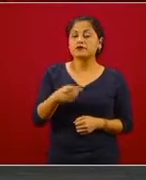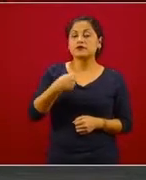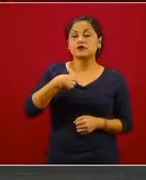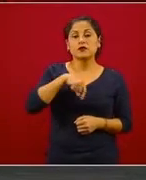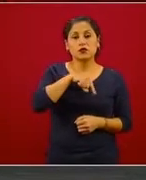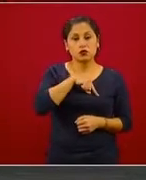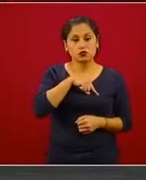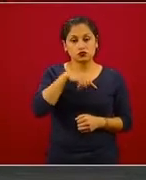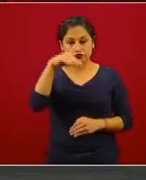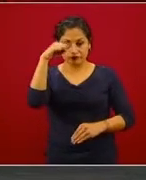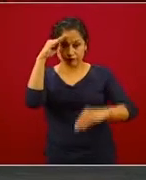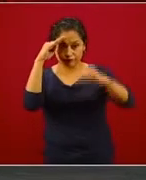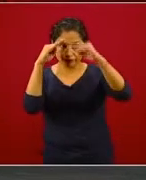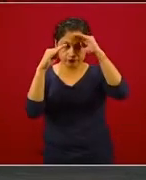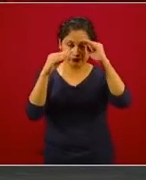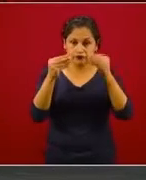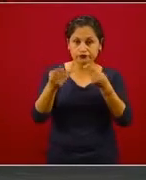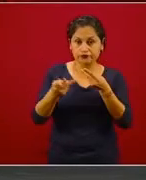keep.